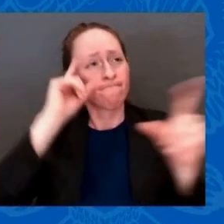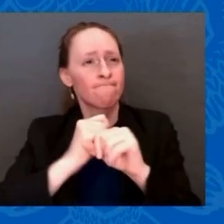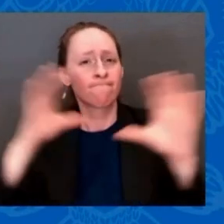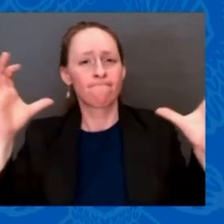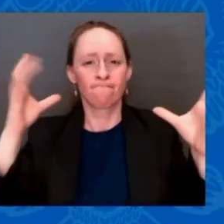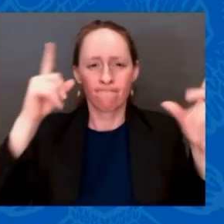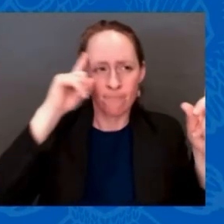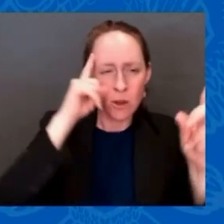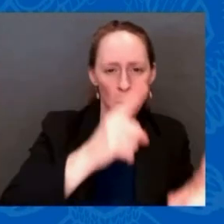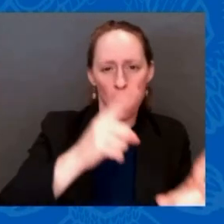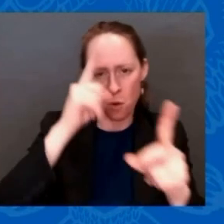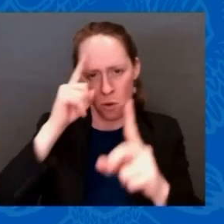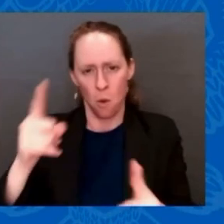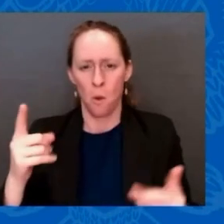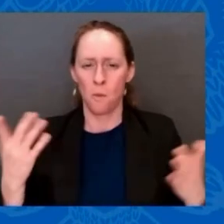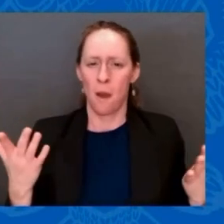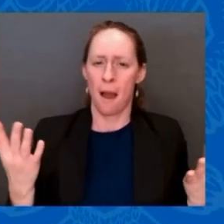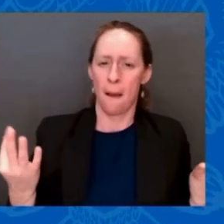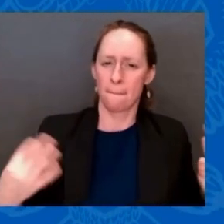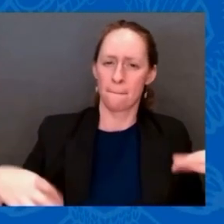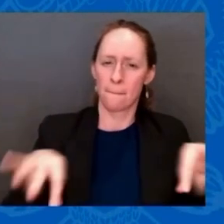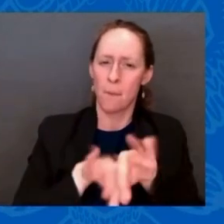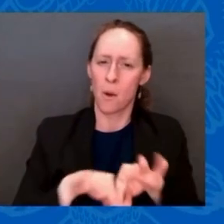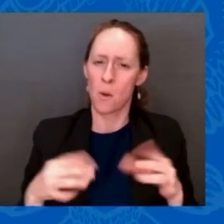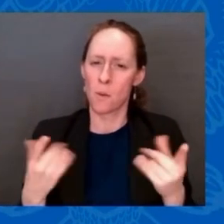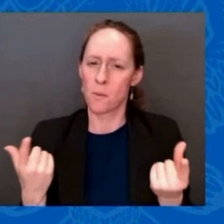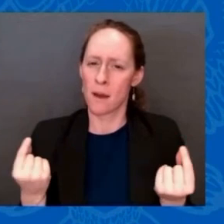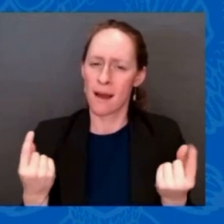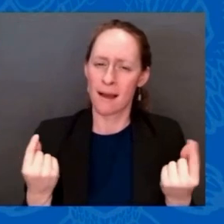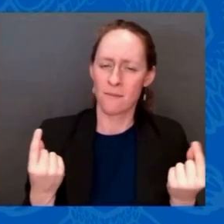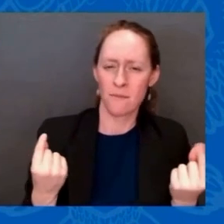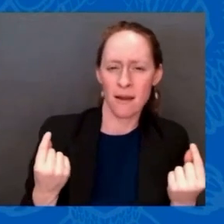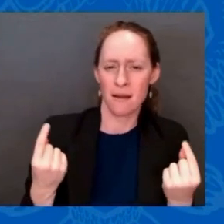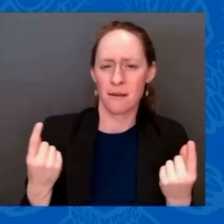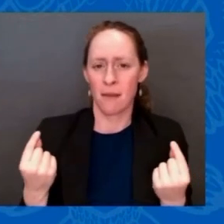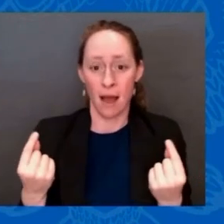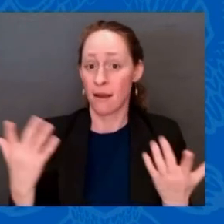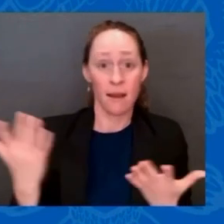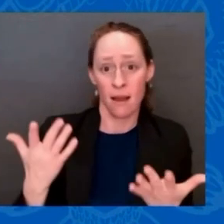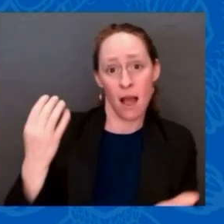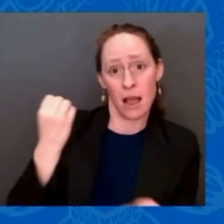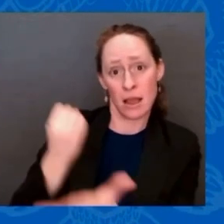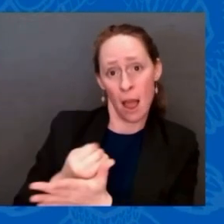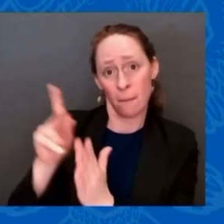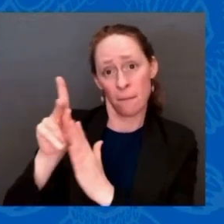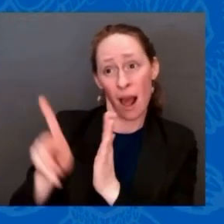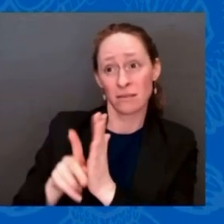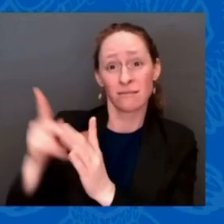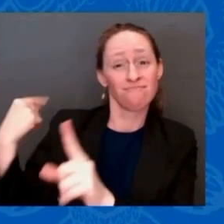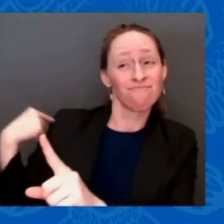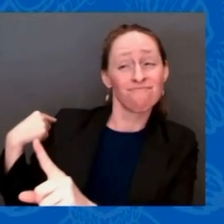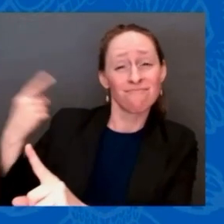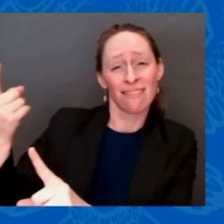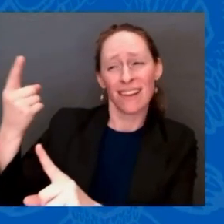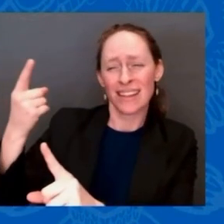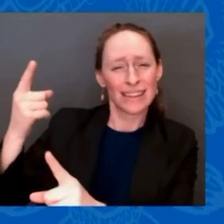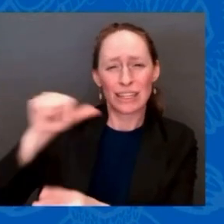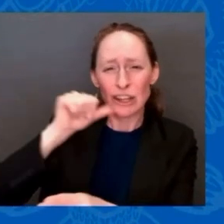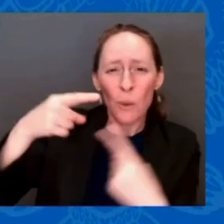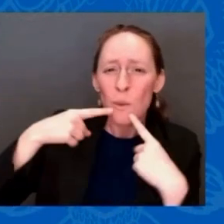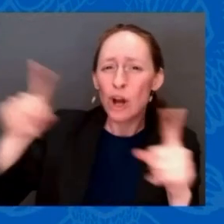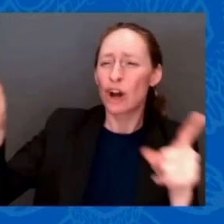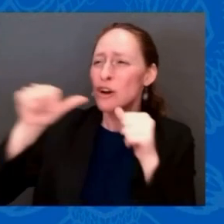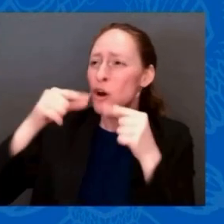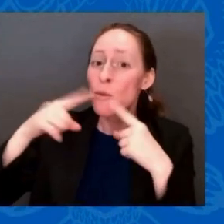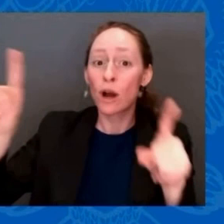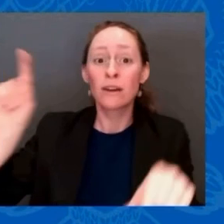again, that grew inequality, that saw jobs go overseas, that saw, and you've seen it out here,